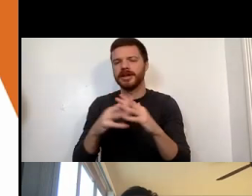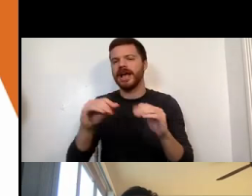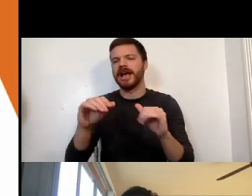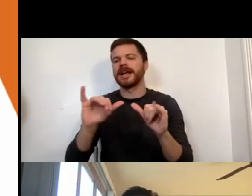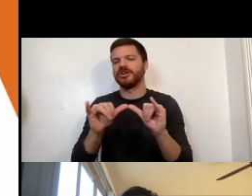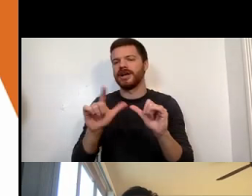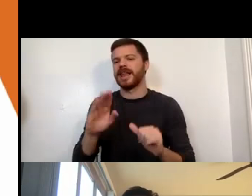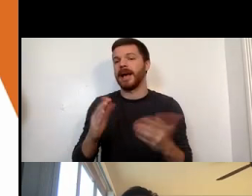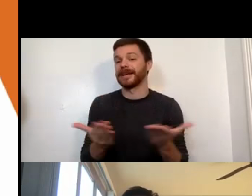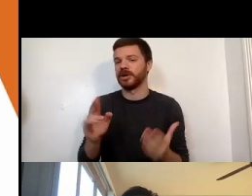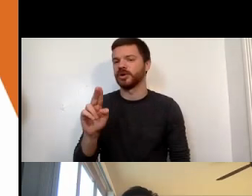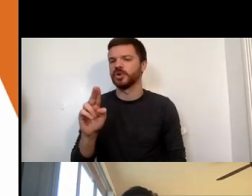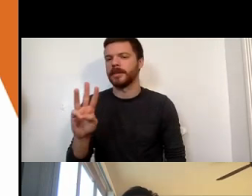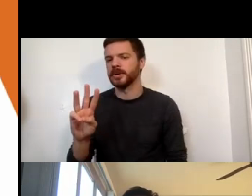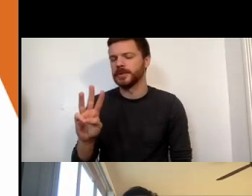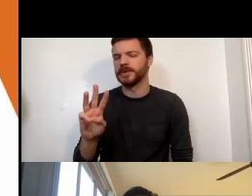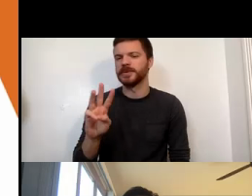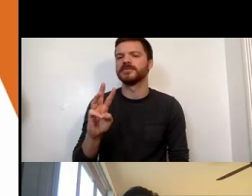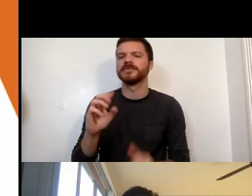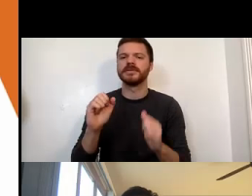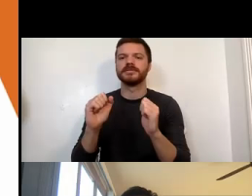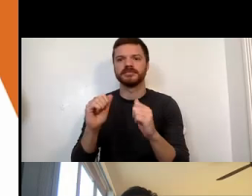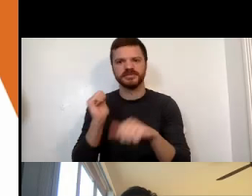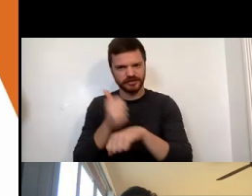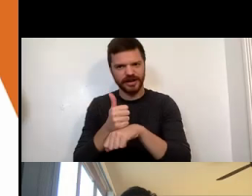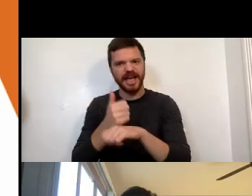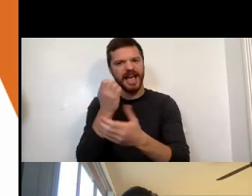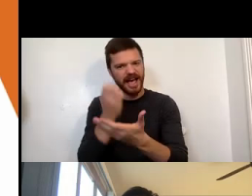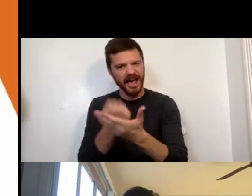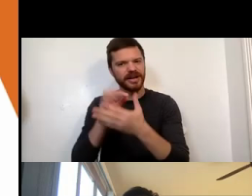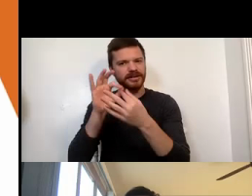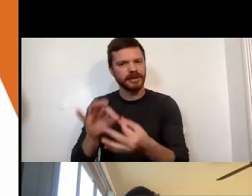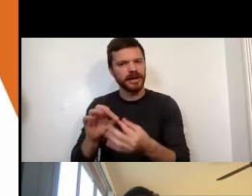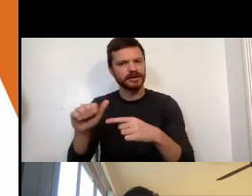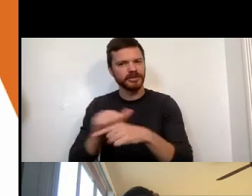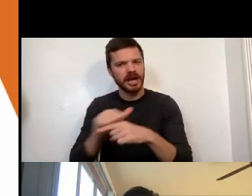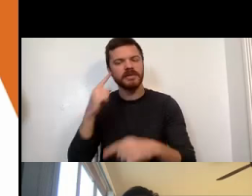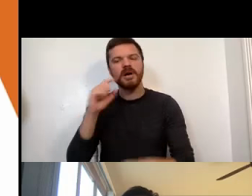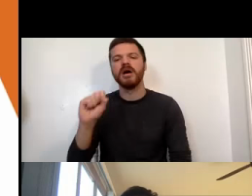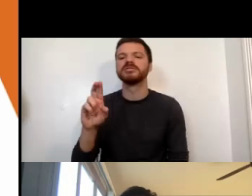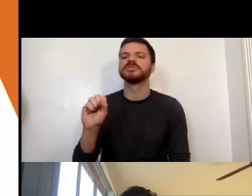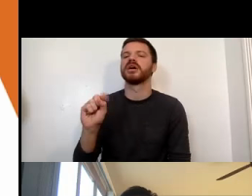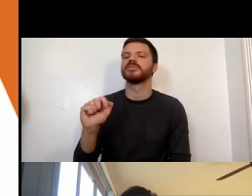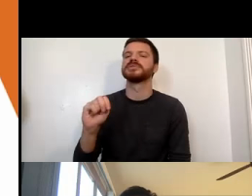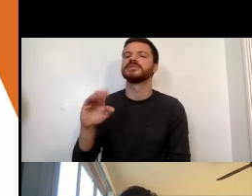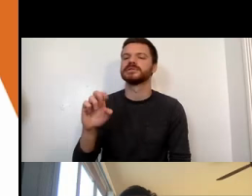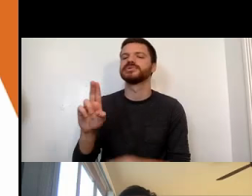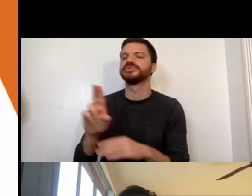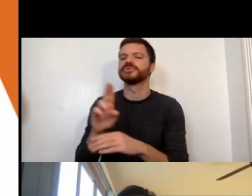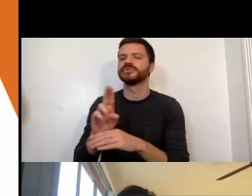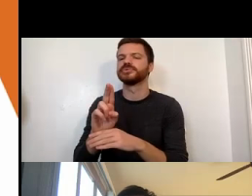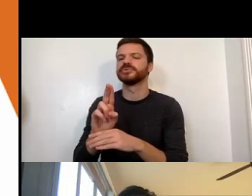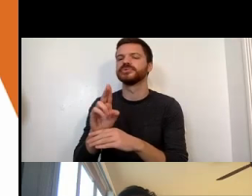we're focusing specifically on implementing evidence-based practices for the prevention and treatment of substance use disorders in primary care